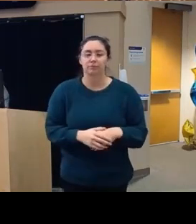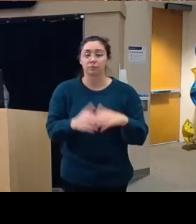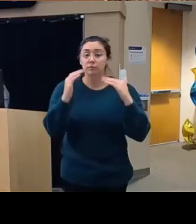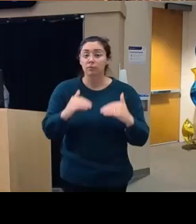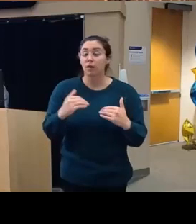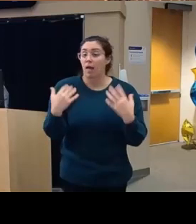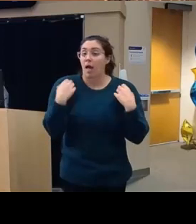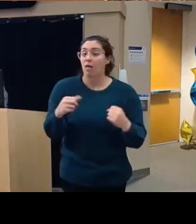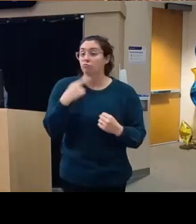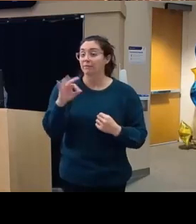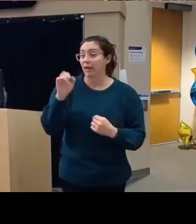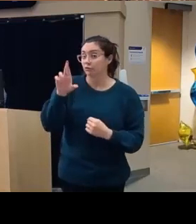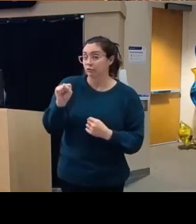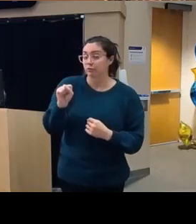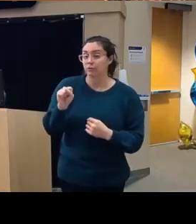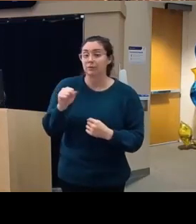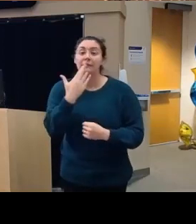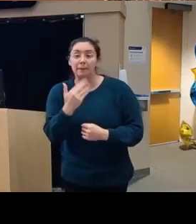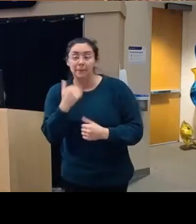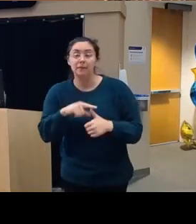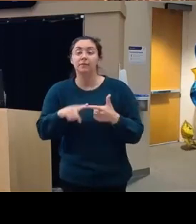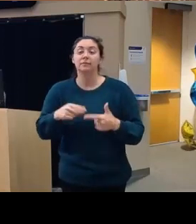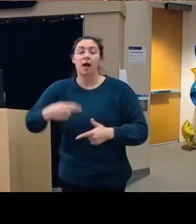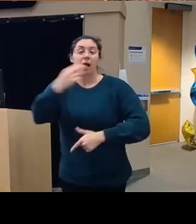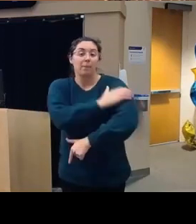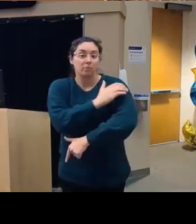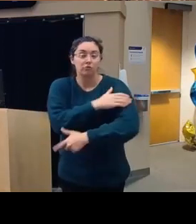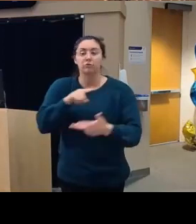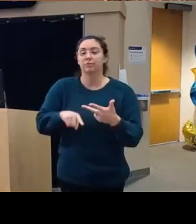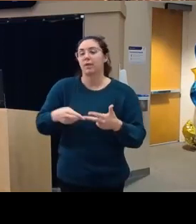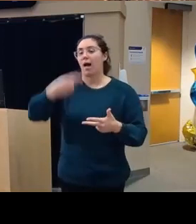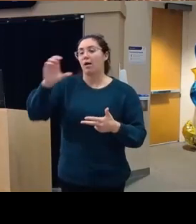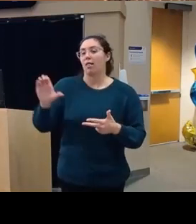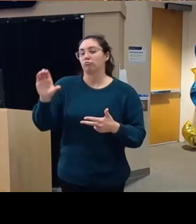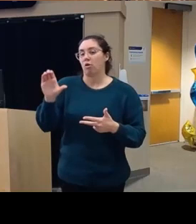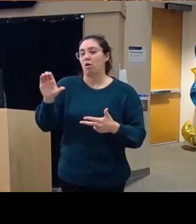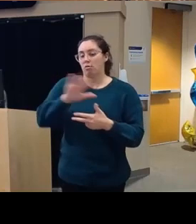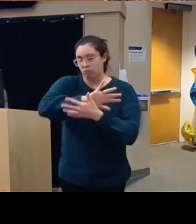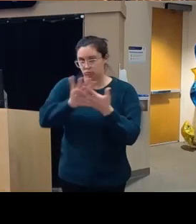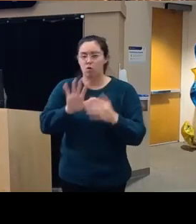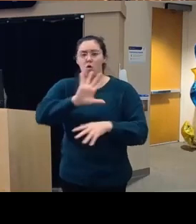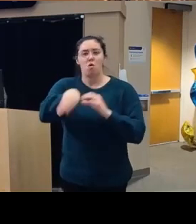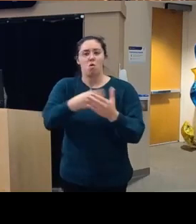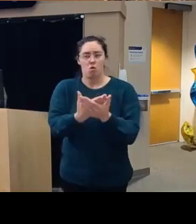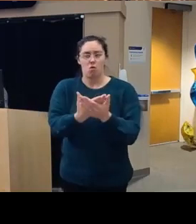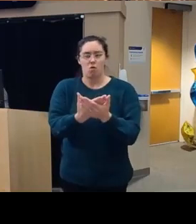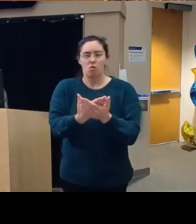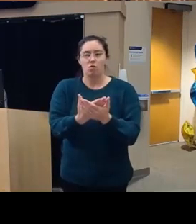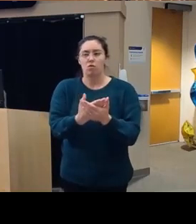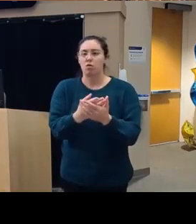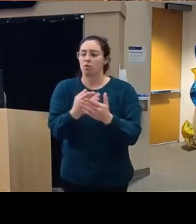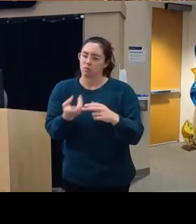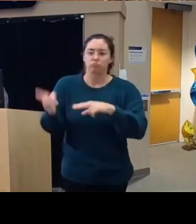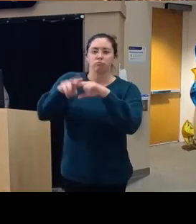factors, diabetes, high blood pressure, and high cholesterol. All of those risk factors and risk behaviors are